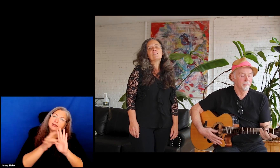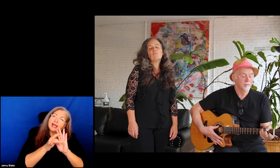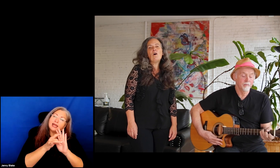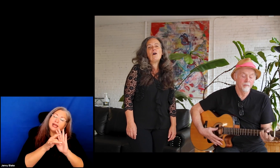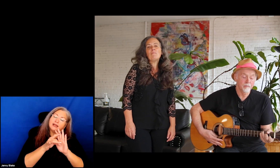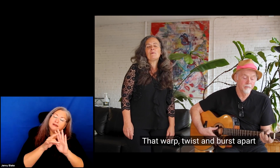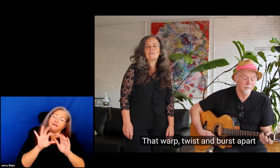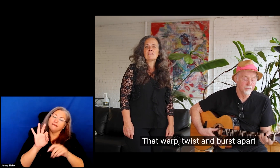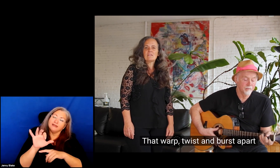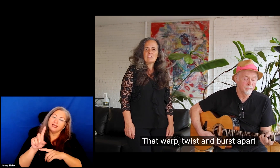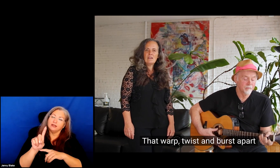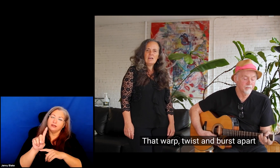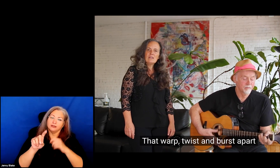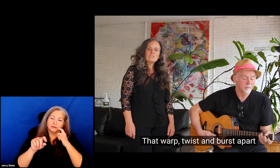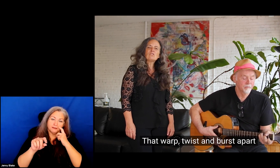that warp,